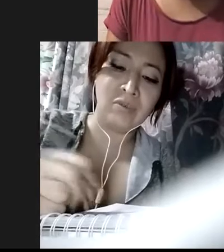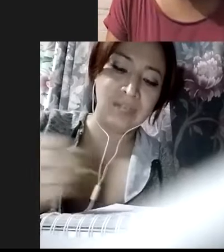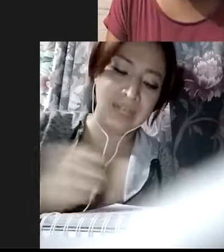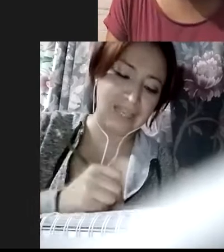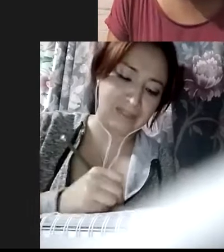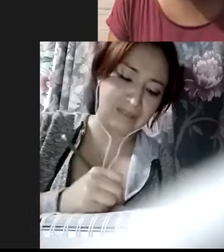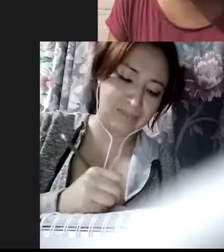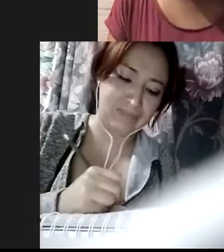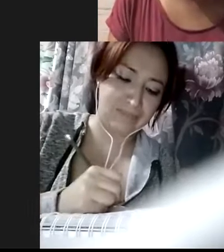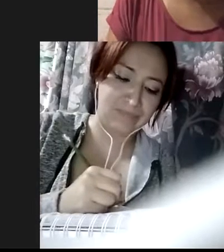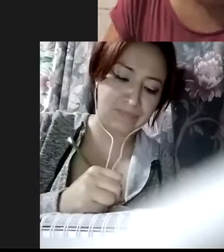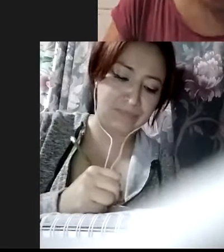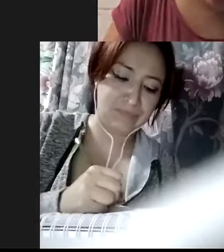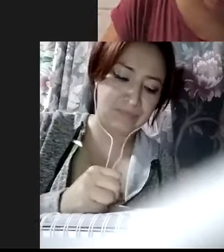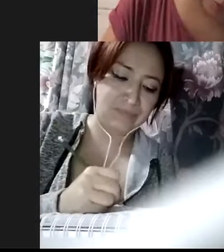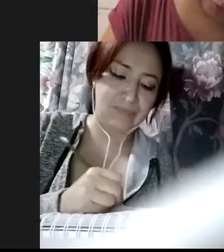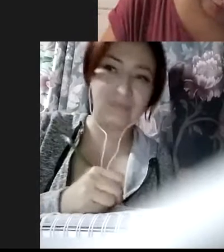Tomorrow night.